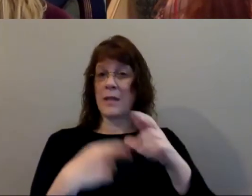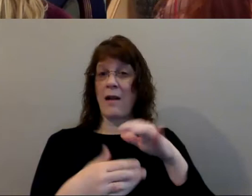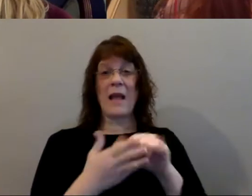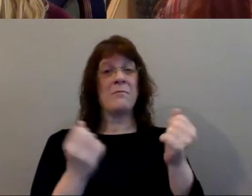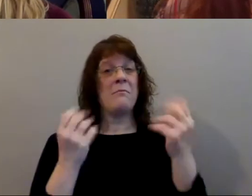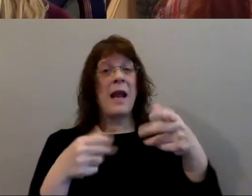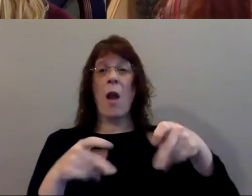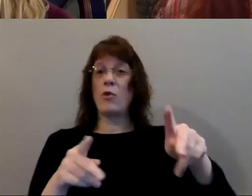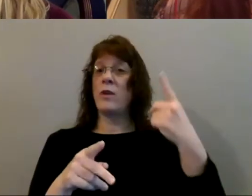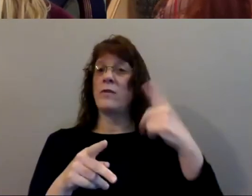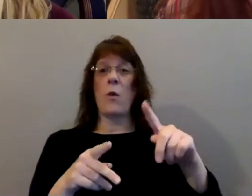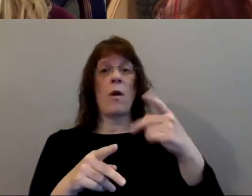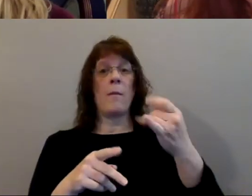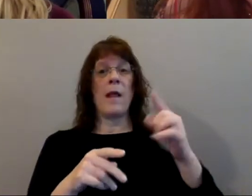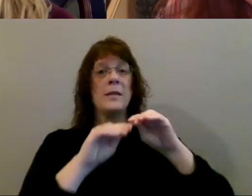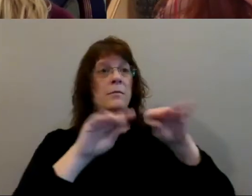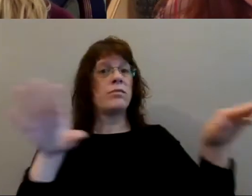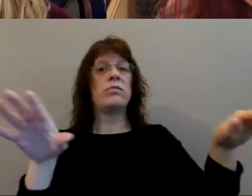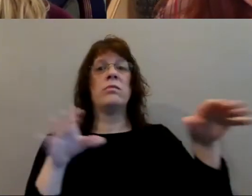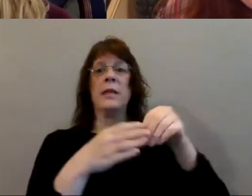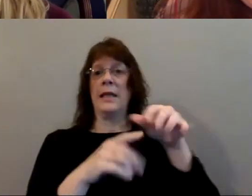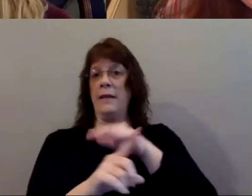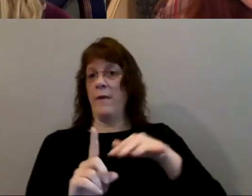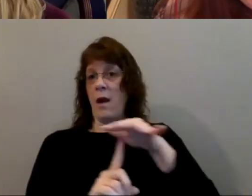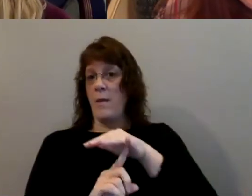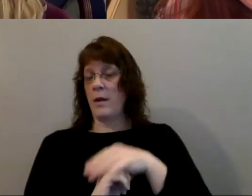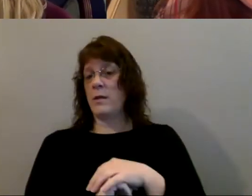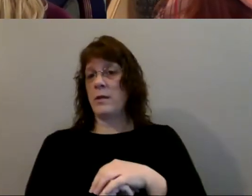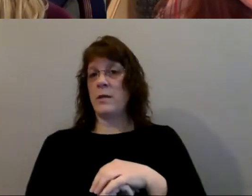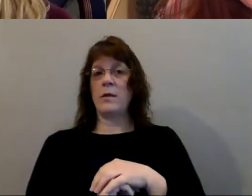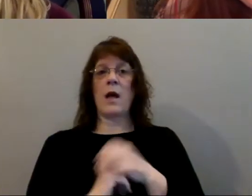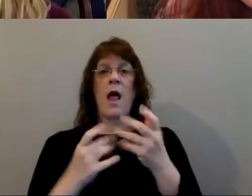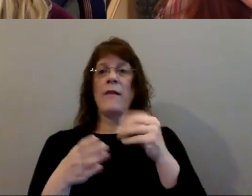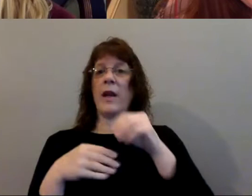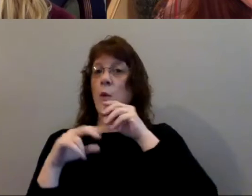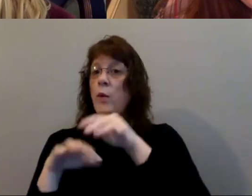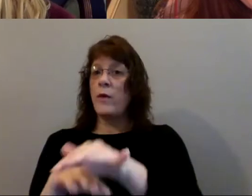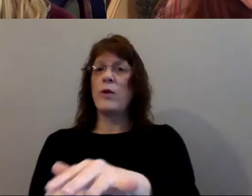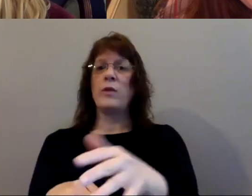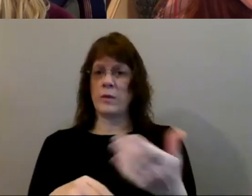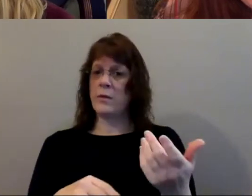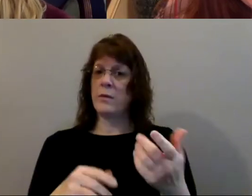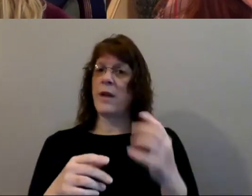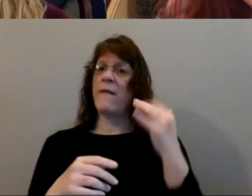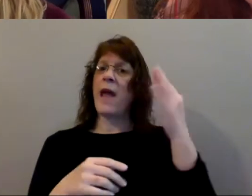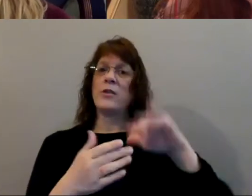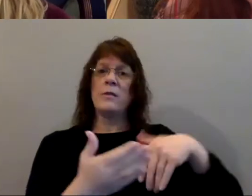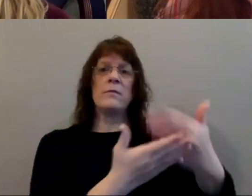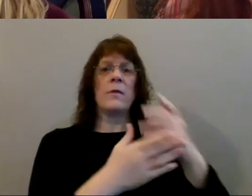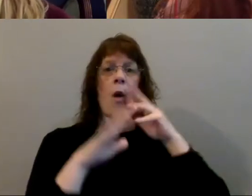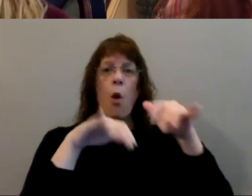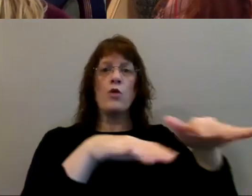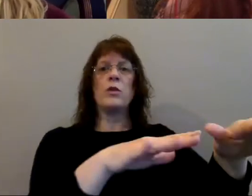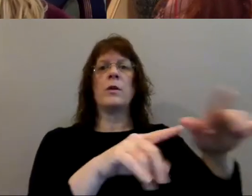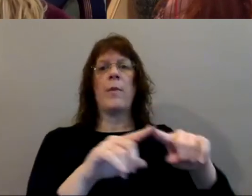for plastic release into the environment. And it goes through rivers. A lot of it does end up in rivers and then eventually to the ocean, but then a lot of it also